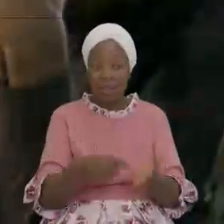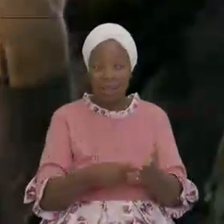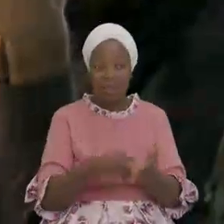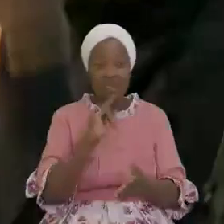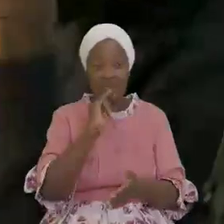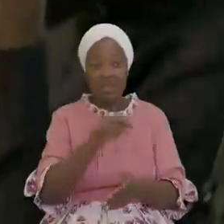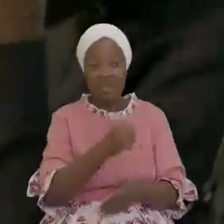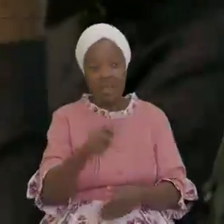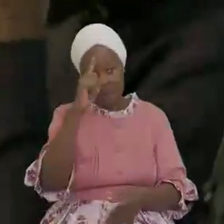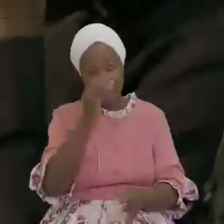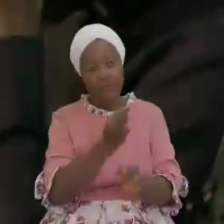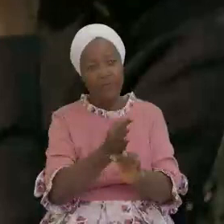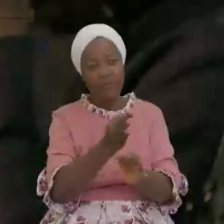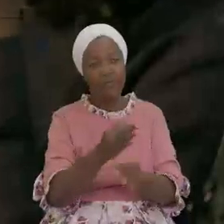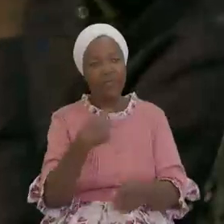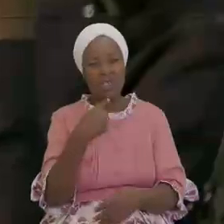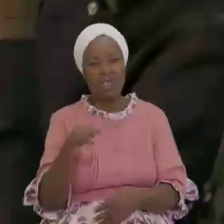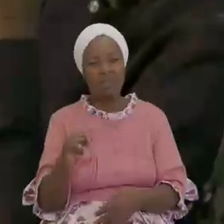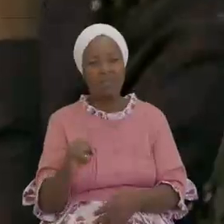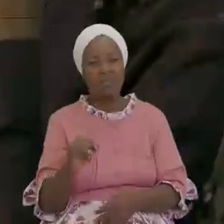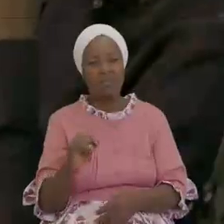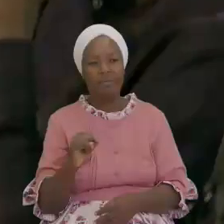a faithful saying.